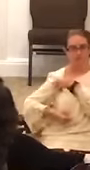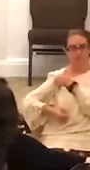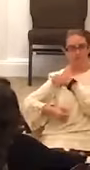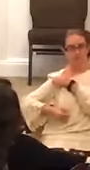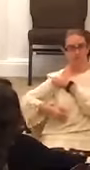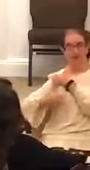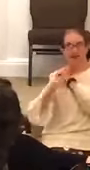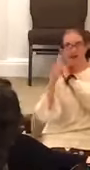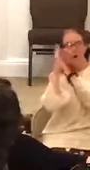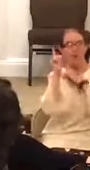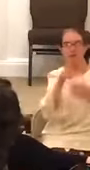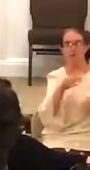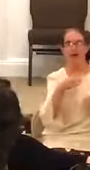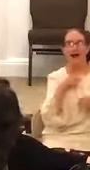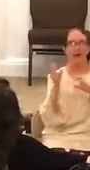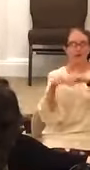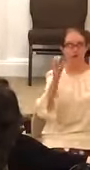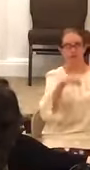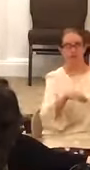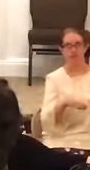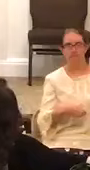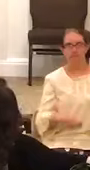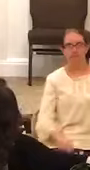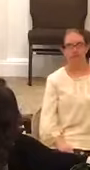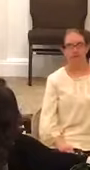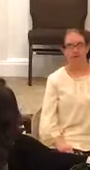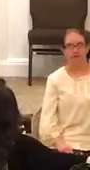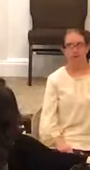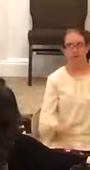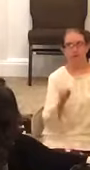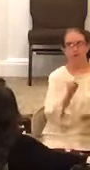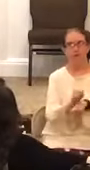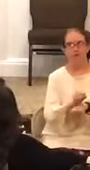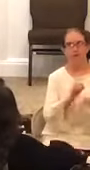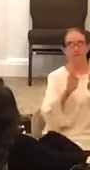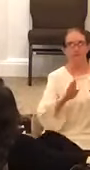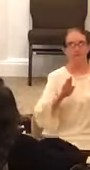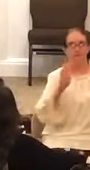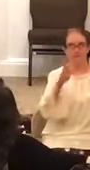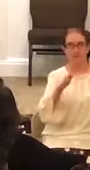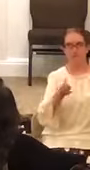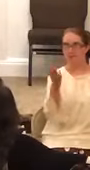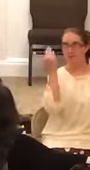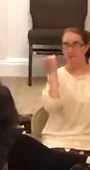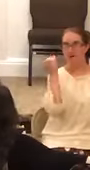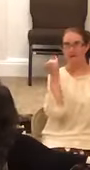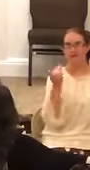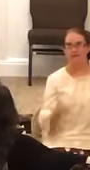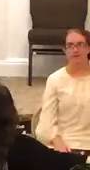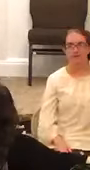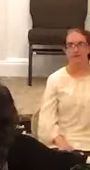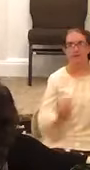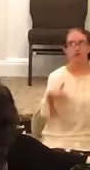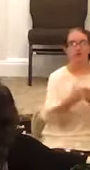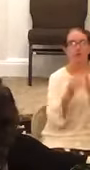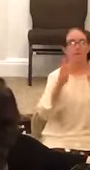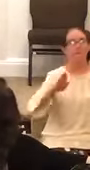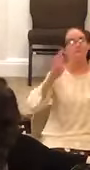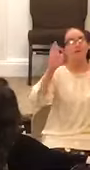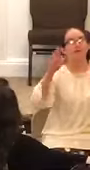don't know about you, but I do. Hallelujah. Amen. He's worked out some miracles for us just recently. Total